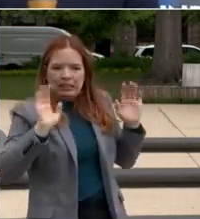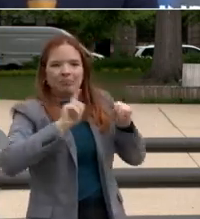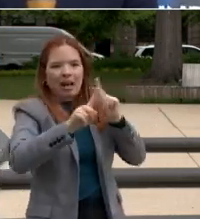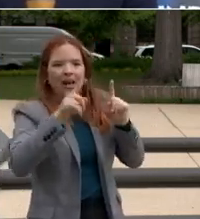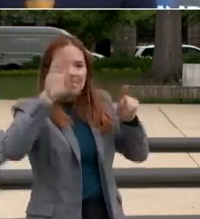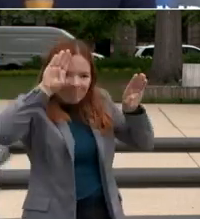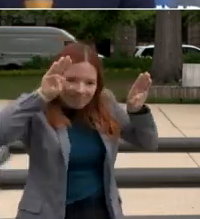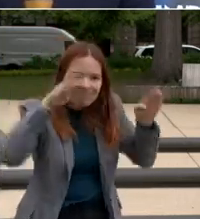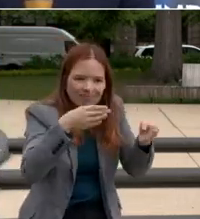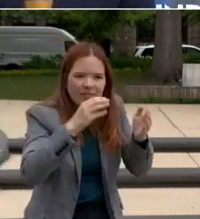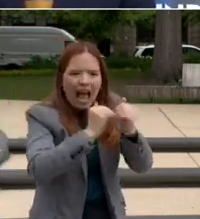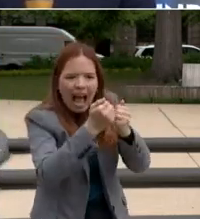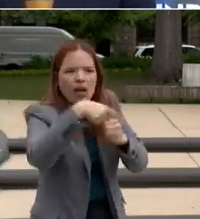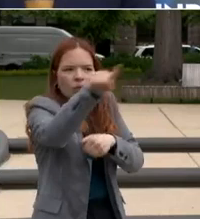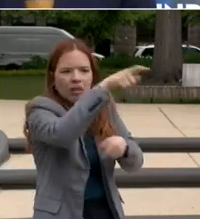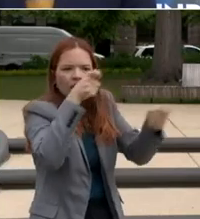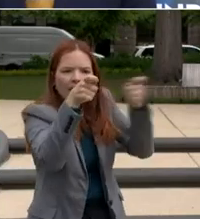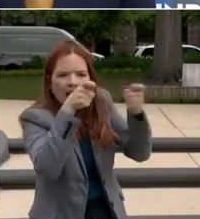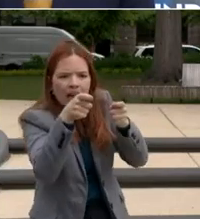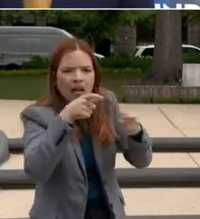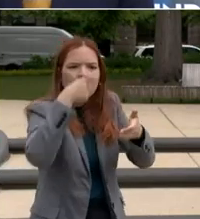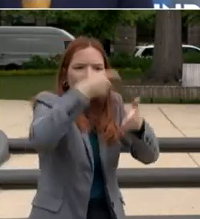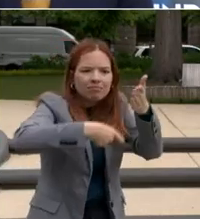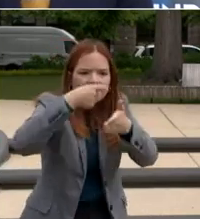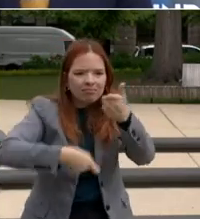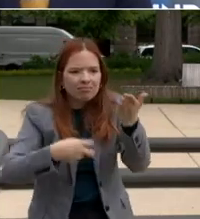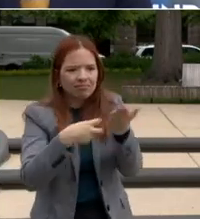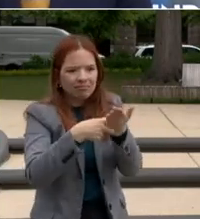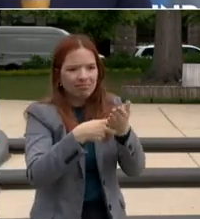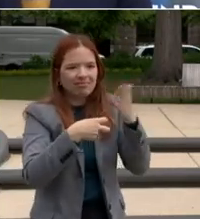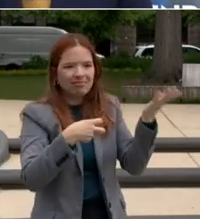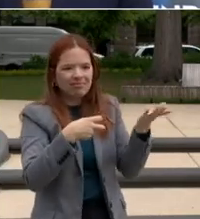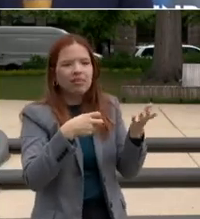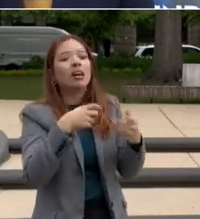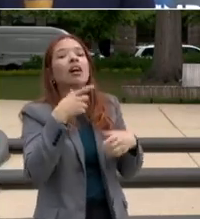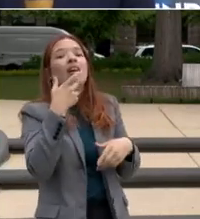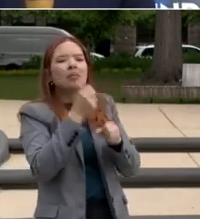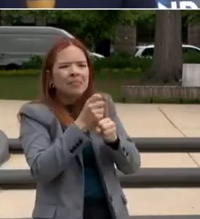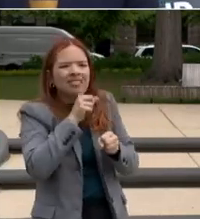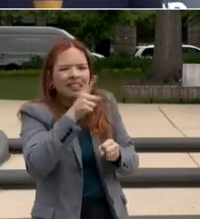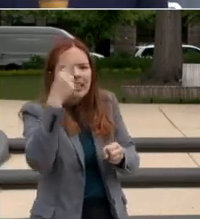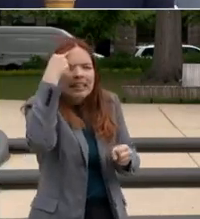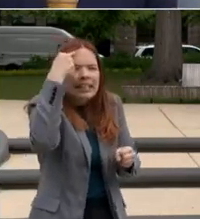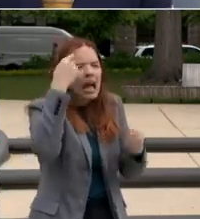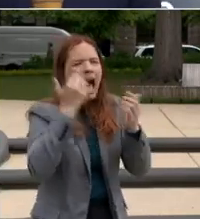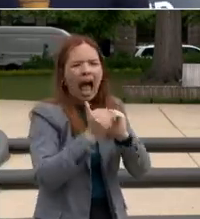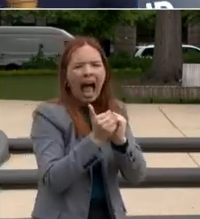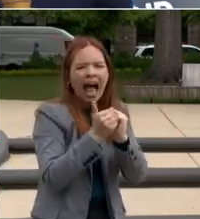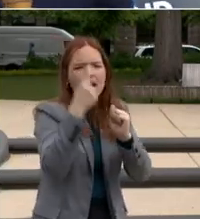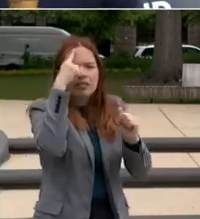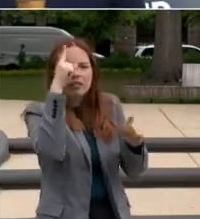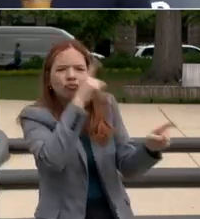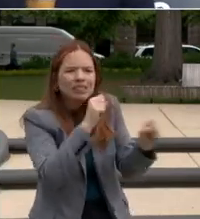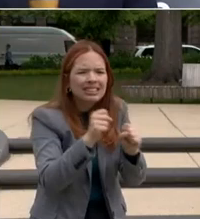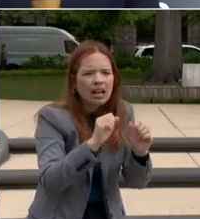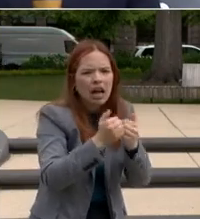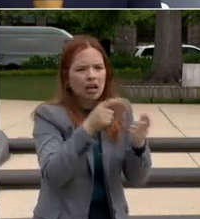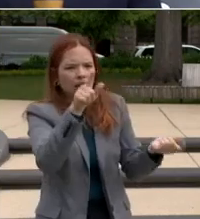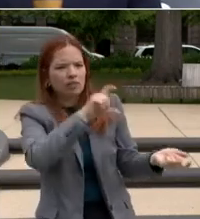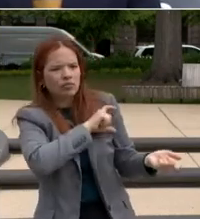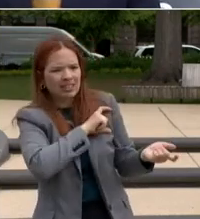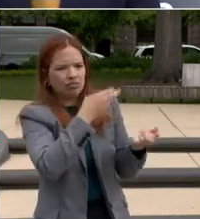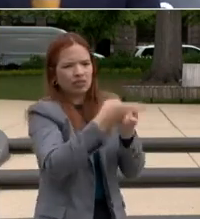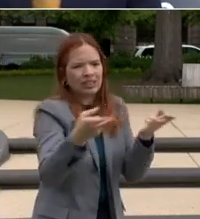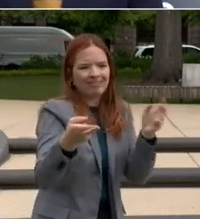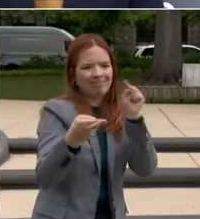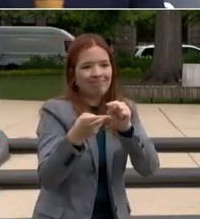dealing with fines, but it's also a part of our thinking when we think of police resources. What I